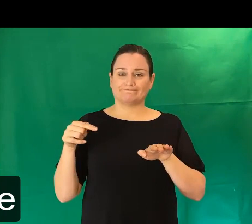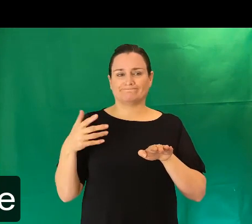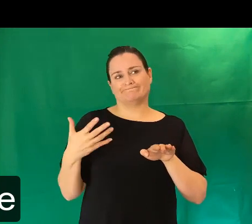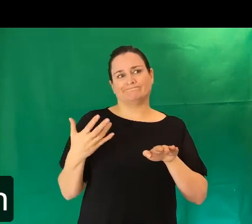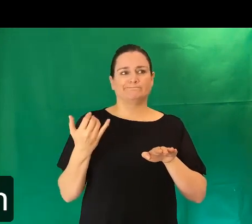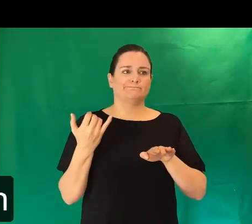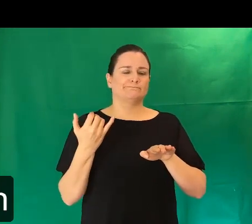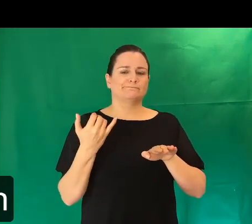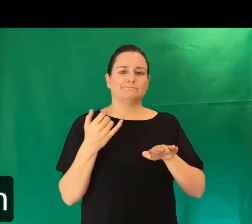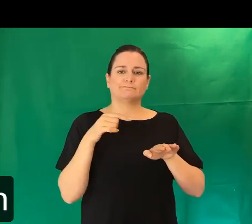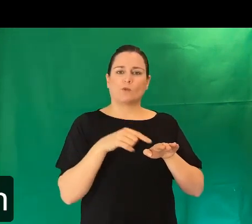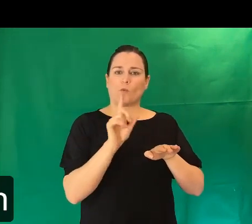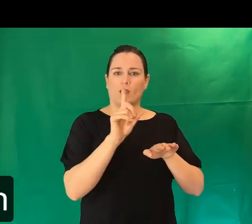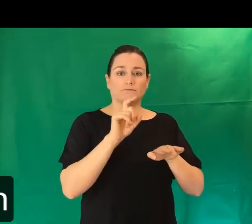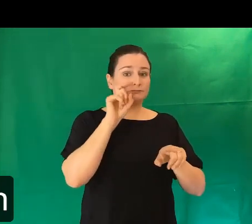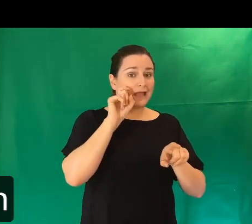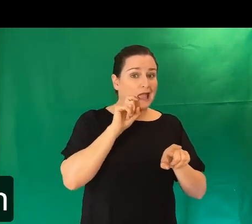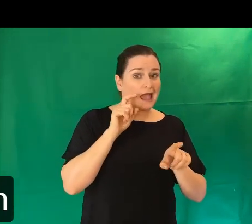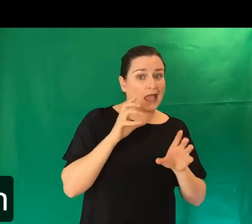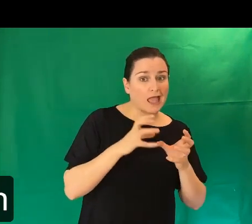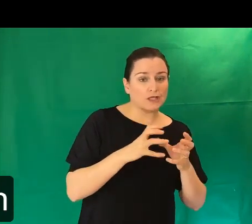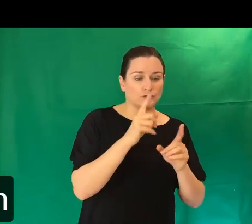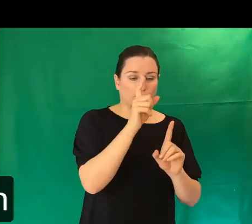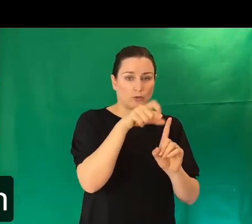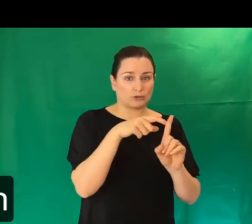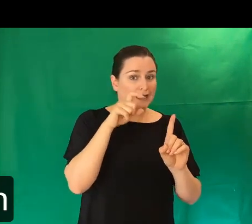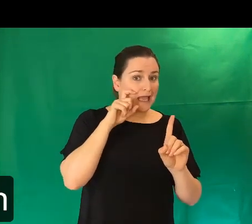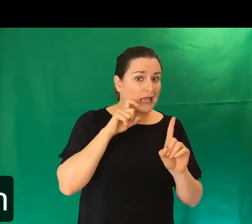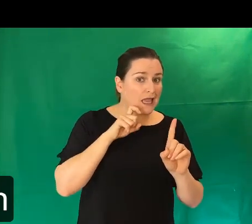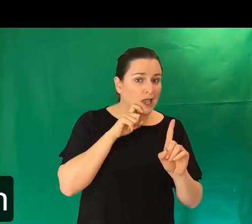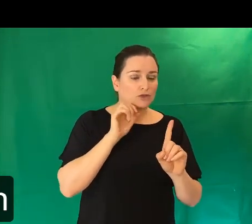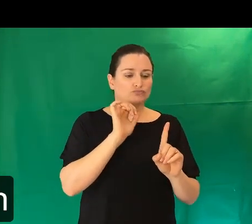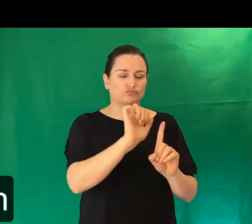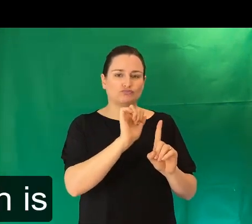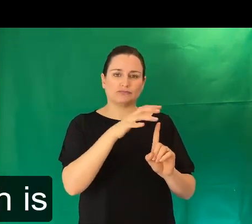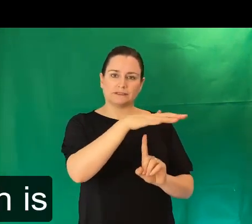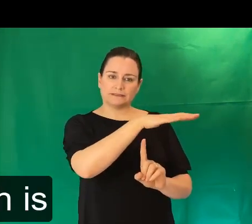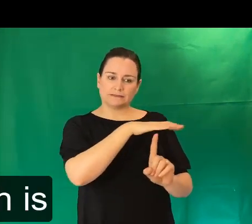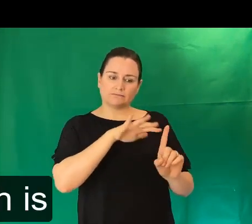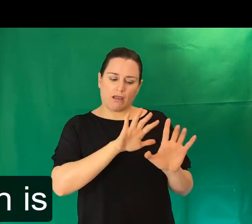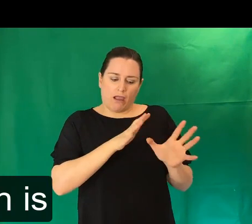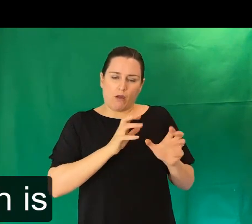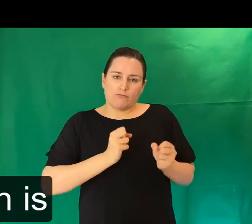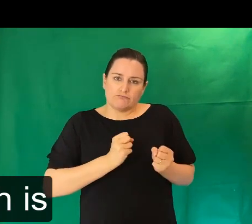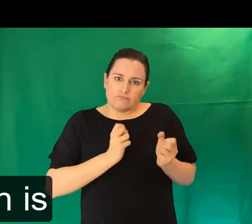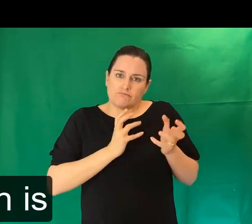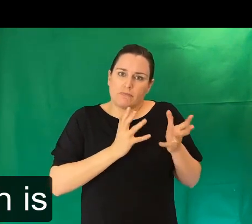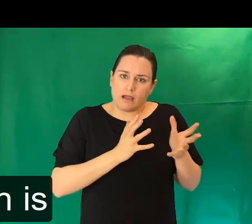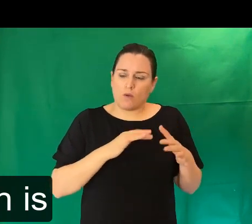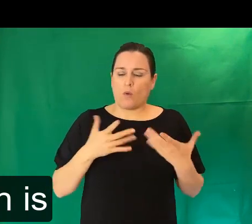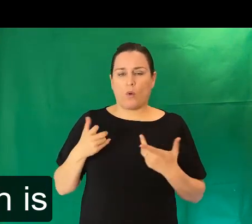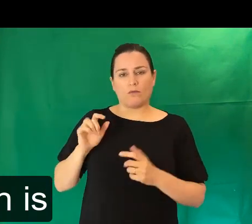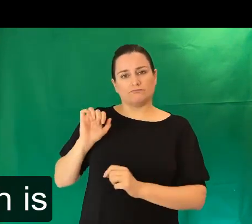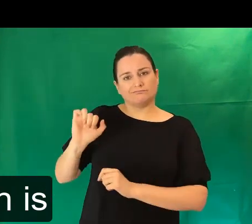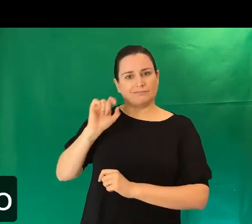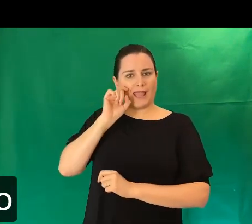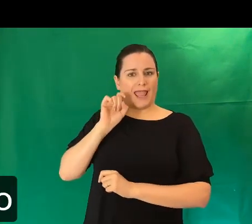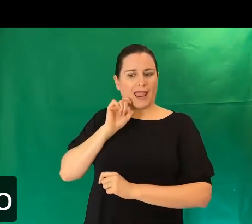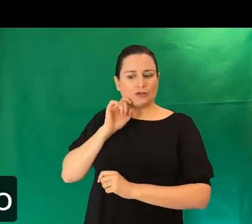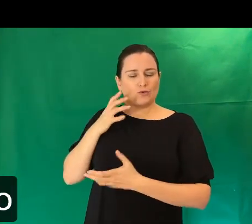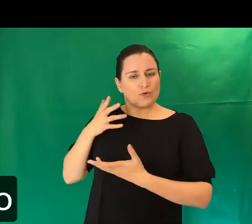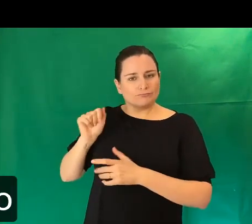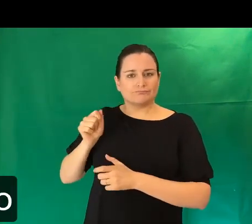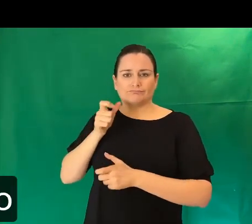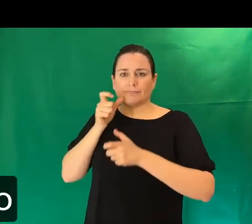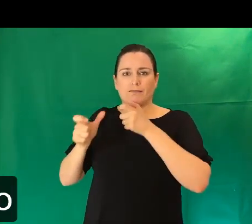variation. So the age of your informant, the context in which signing is produced and speech is